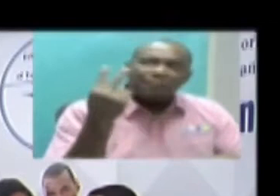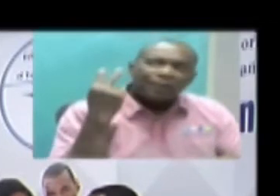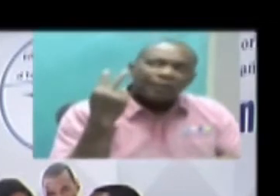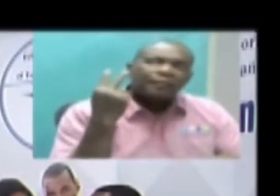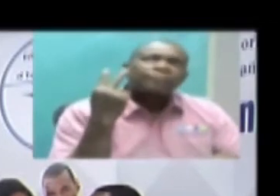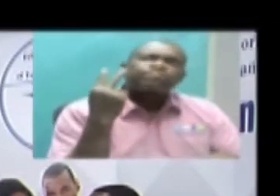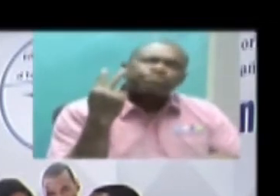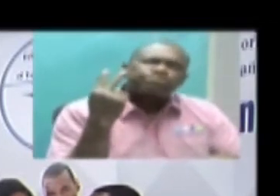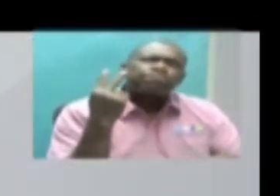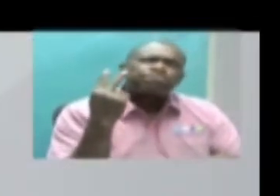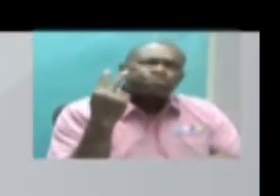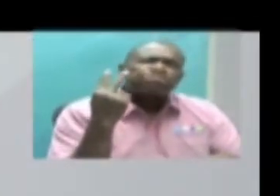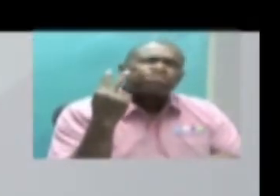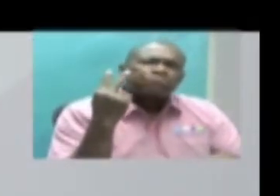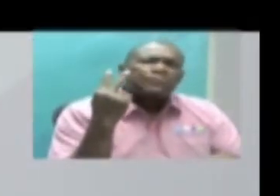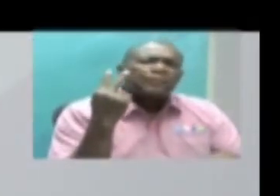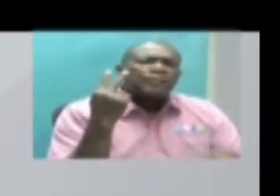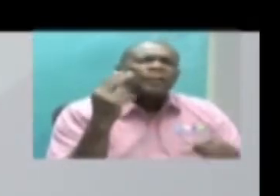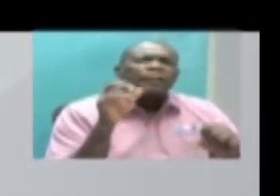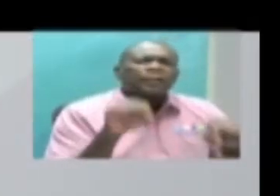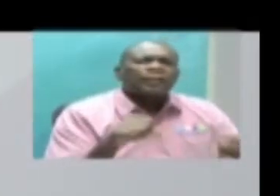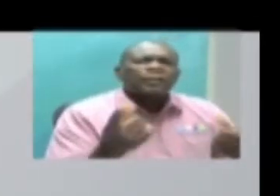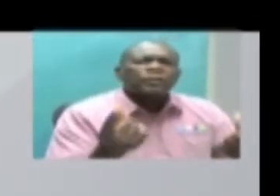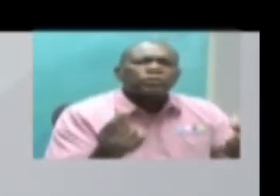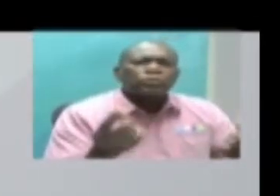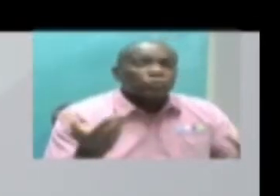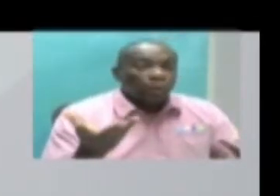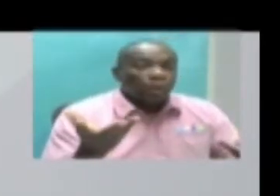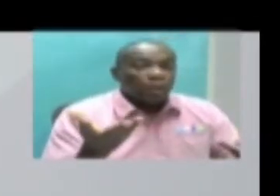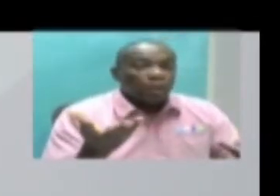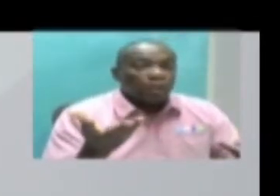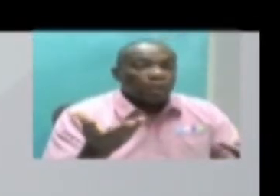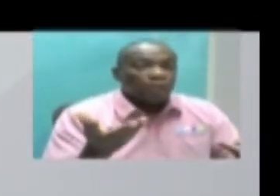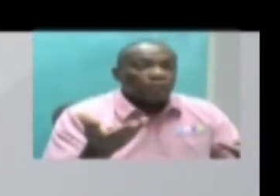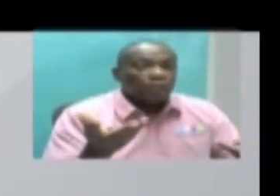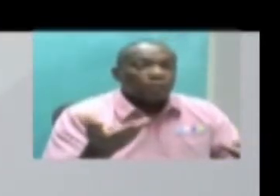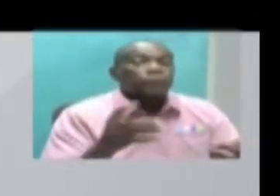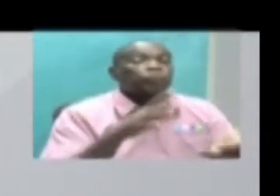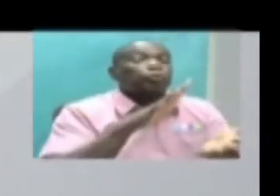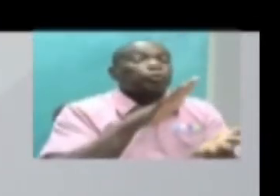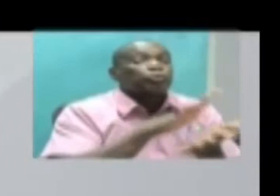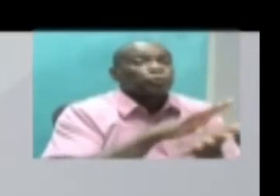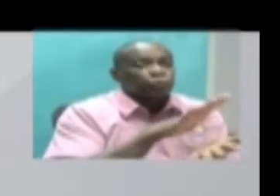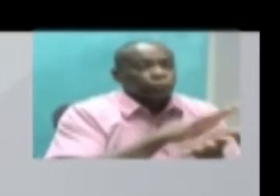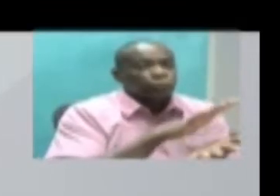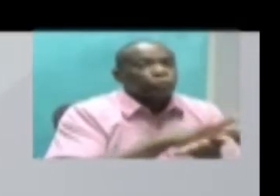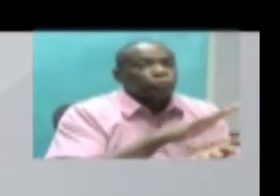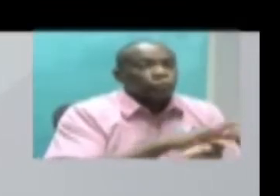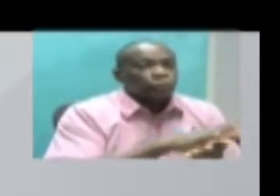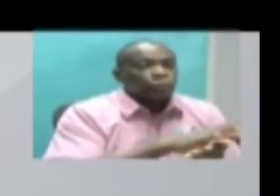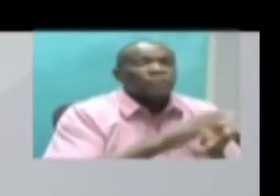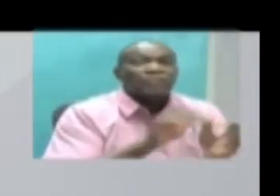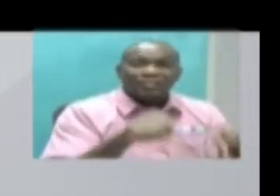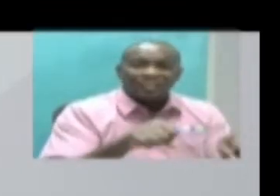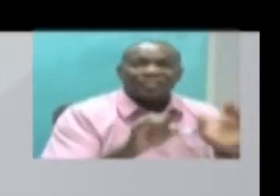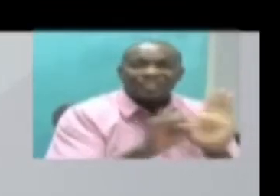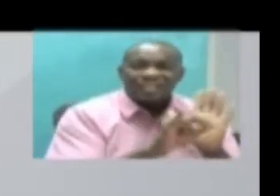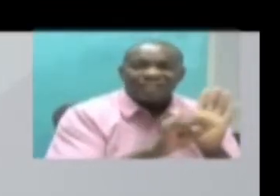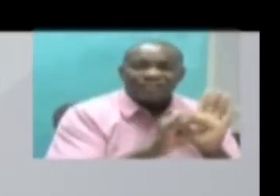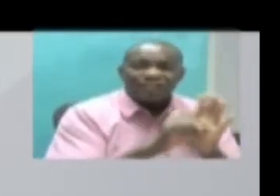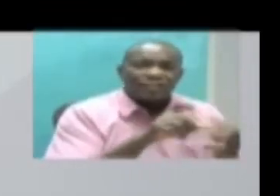better is this thing where the schools could have identified a